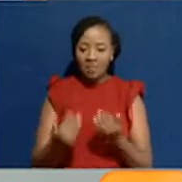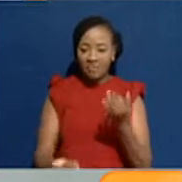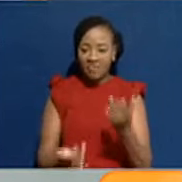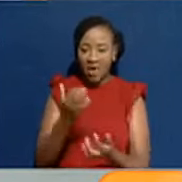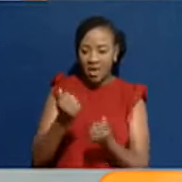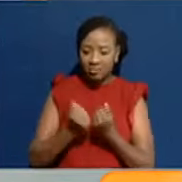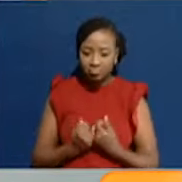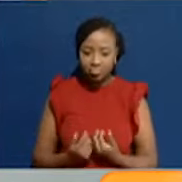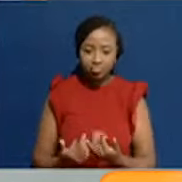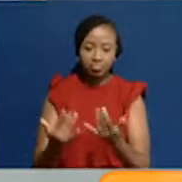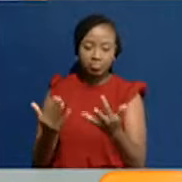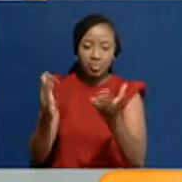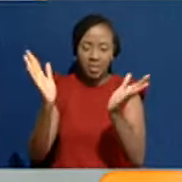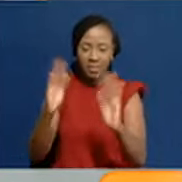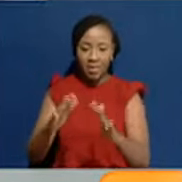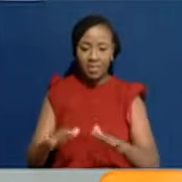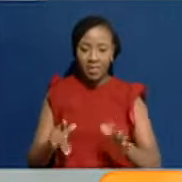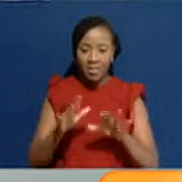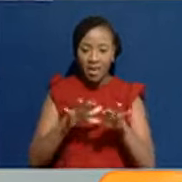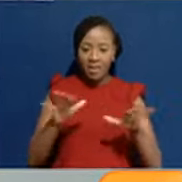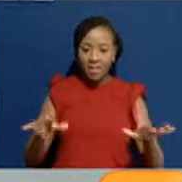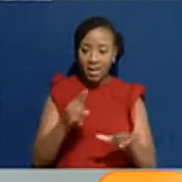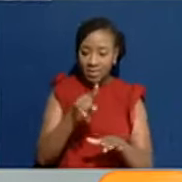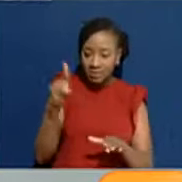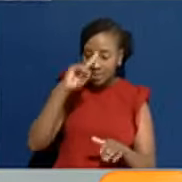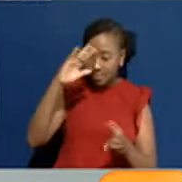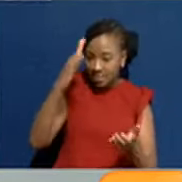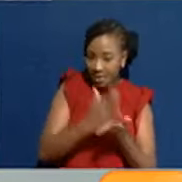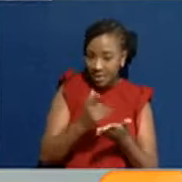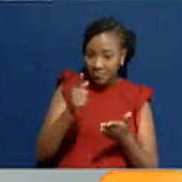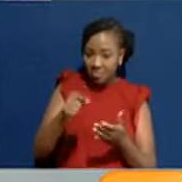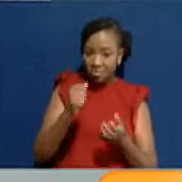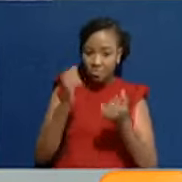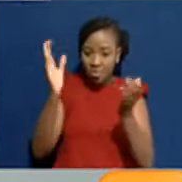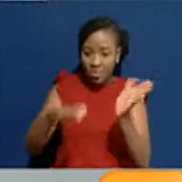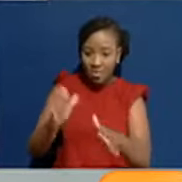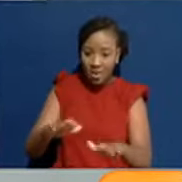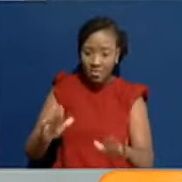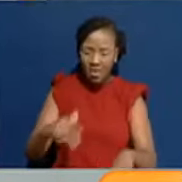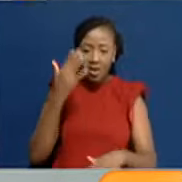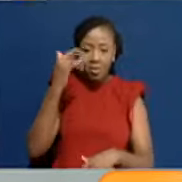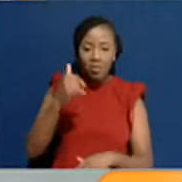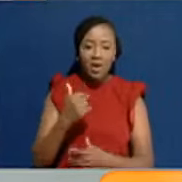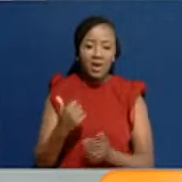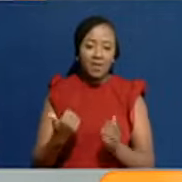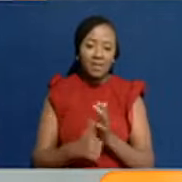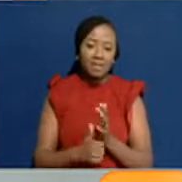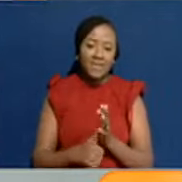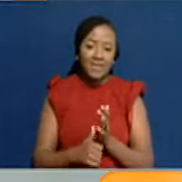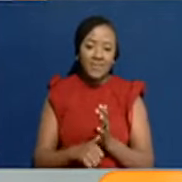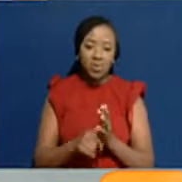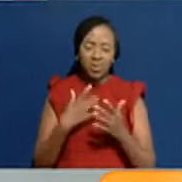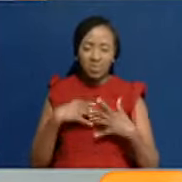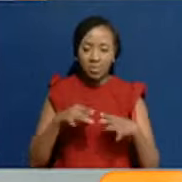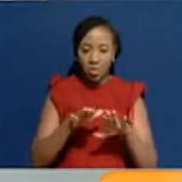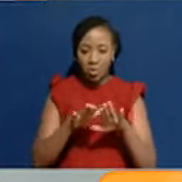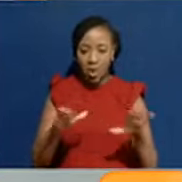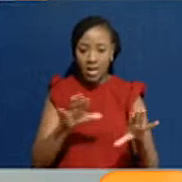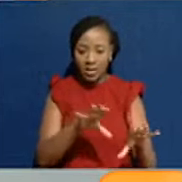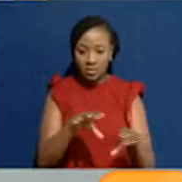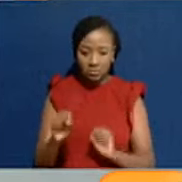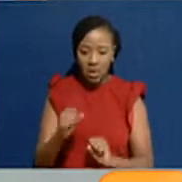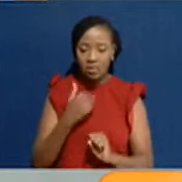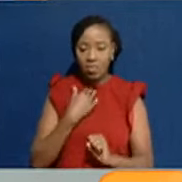the market in what traders believe could be a case of arson by suspected land grabbers. All the traders who have